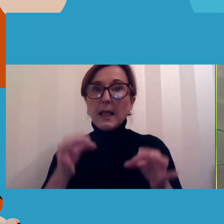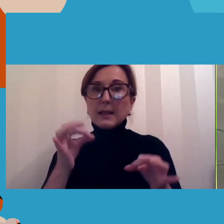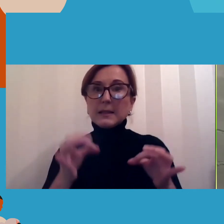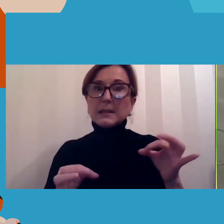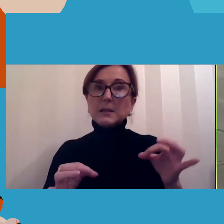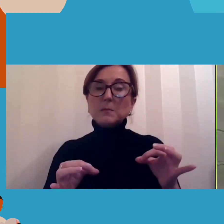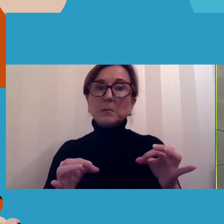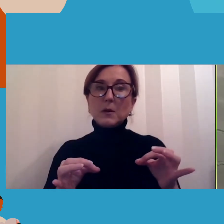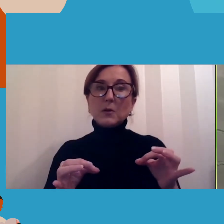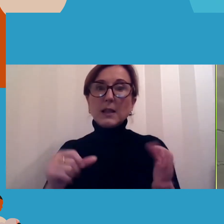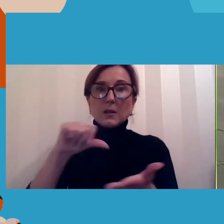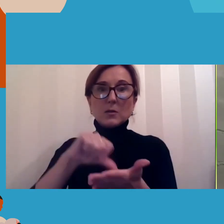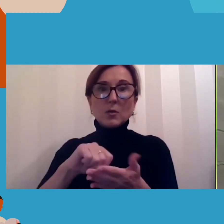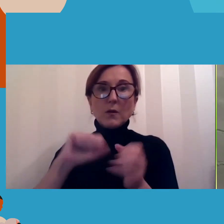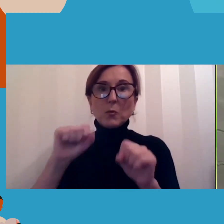Now,